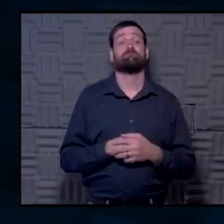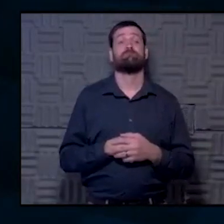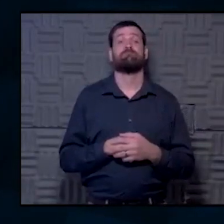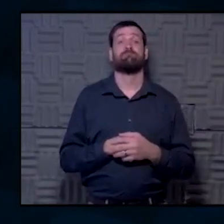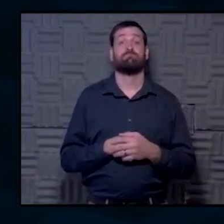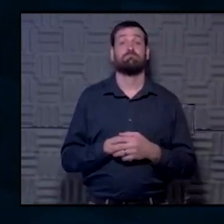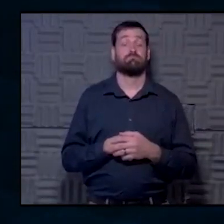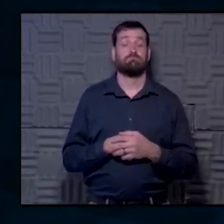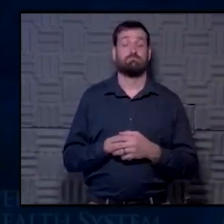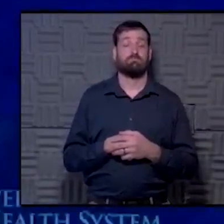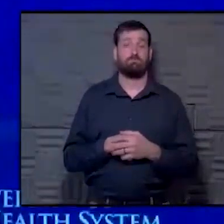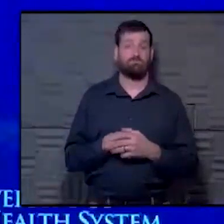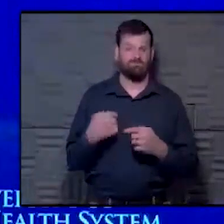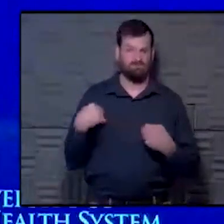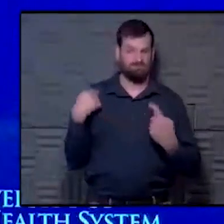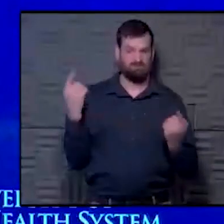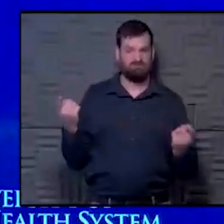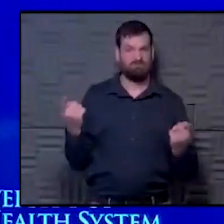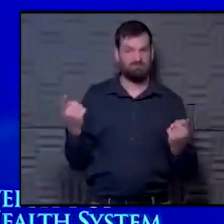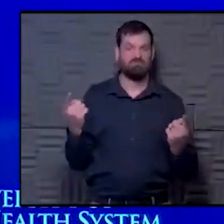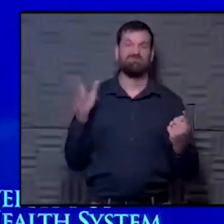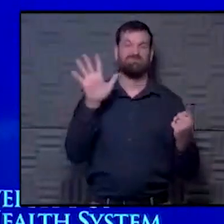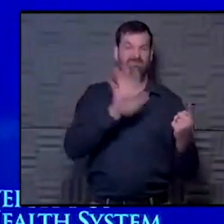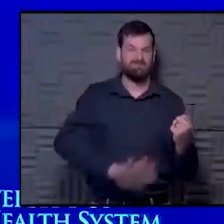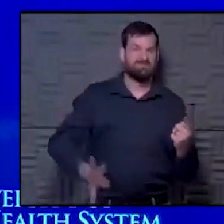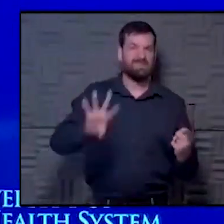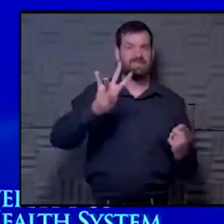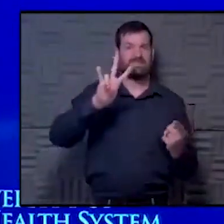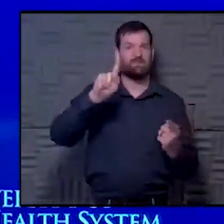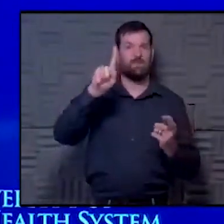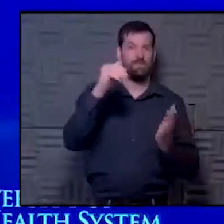to date, the health system has given over approximately